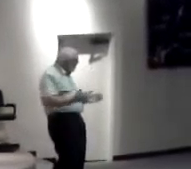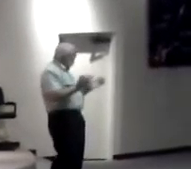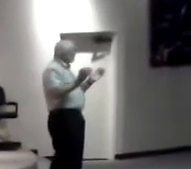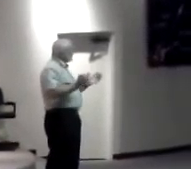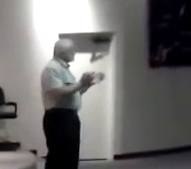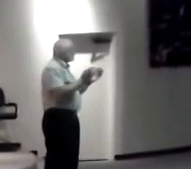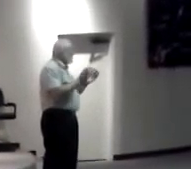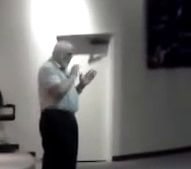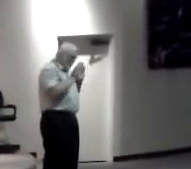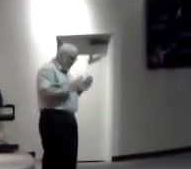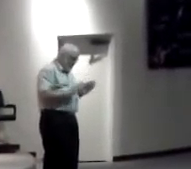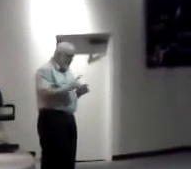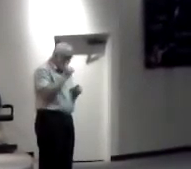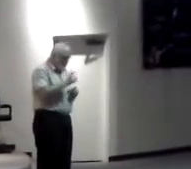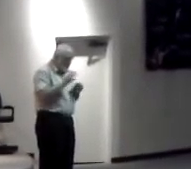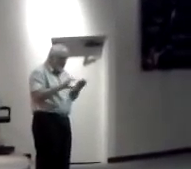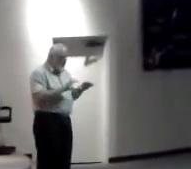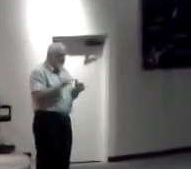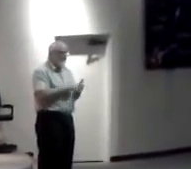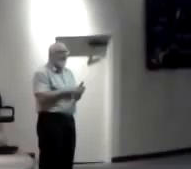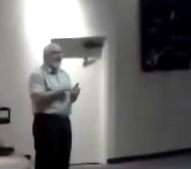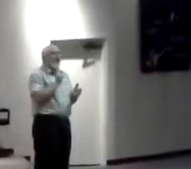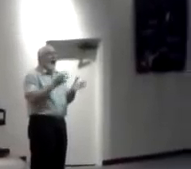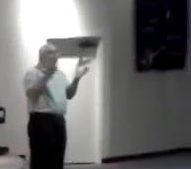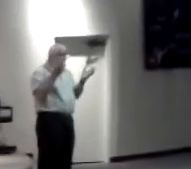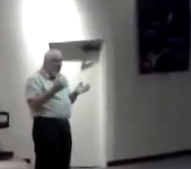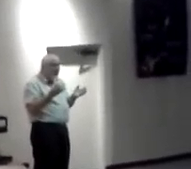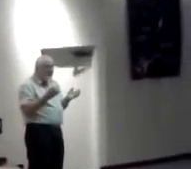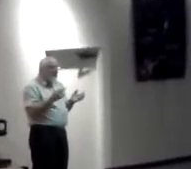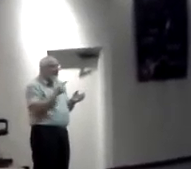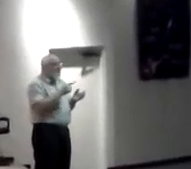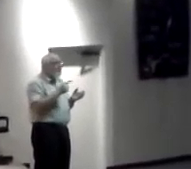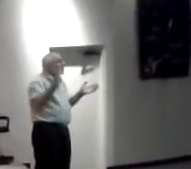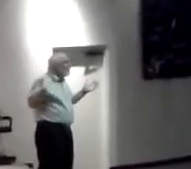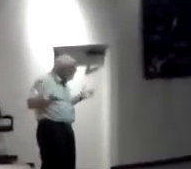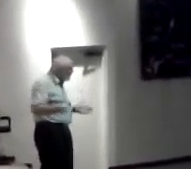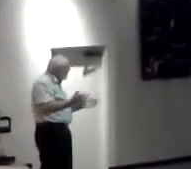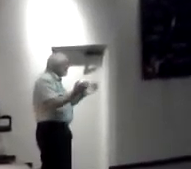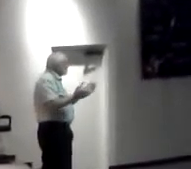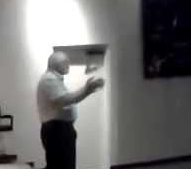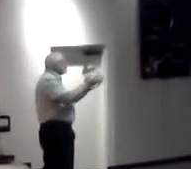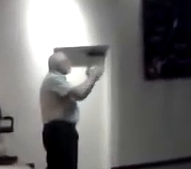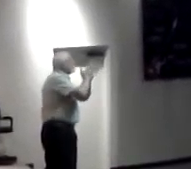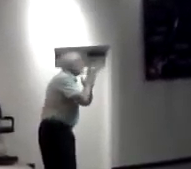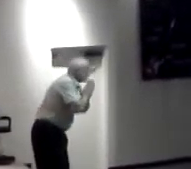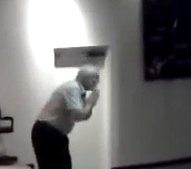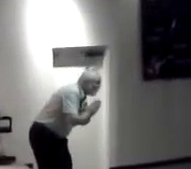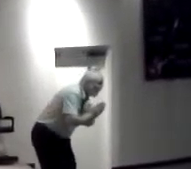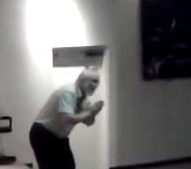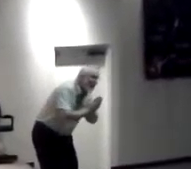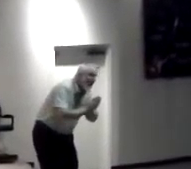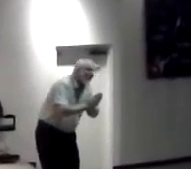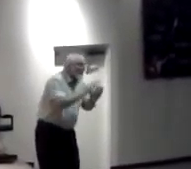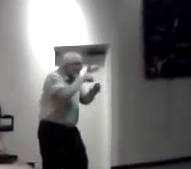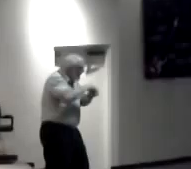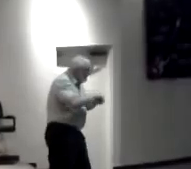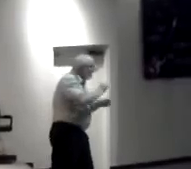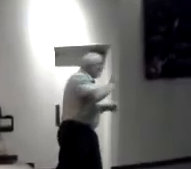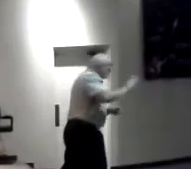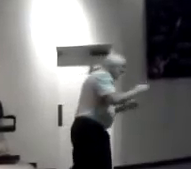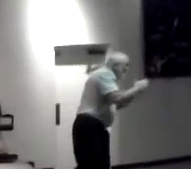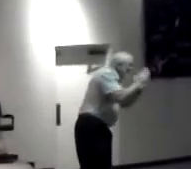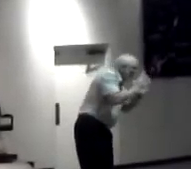this, and yes, they are, and so I'm going to do it. I want to encourage you to pray in your home, not